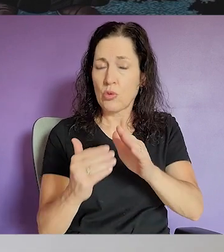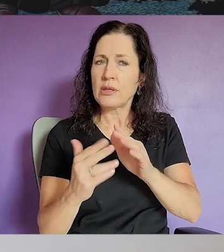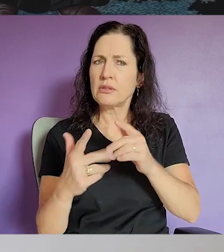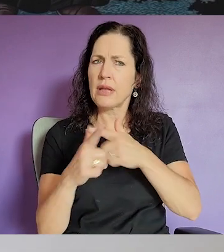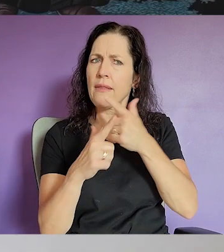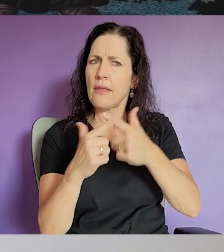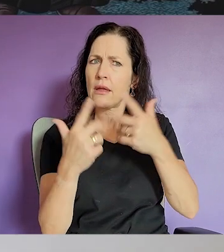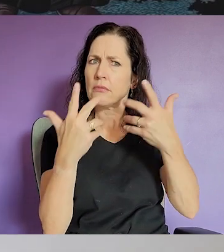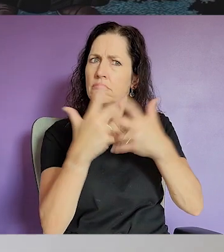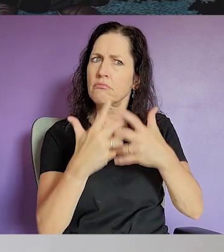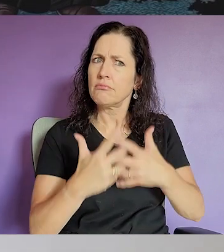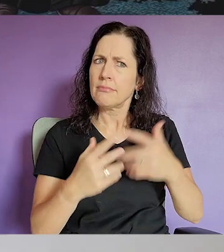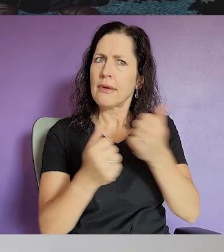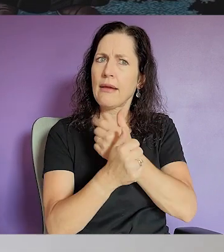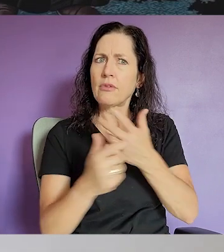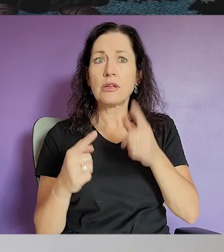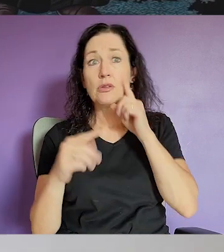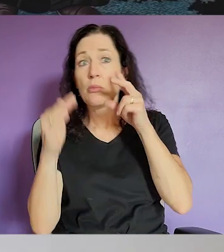was predicted.